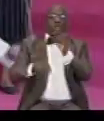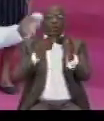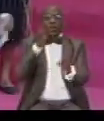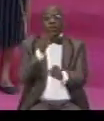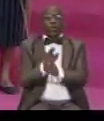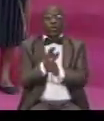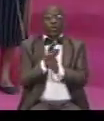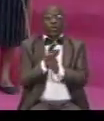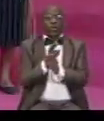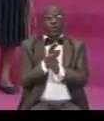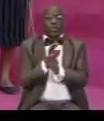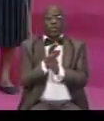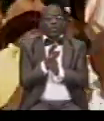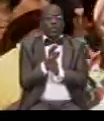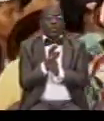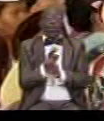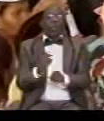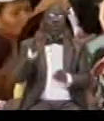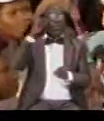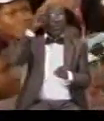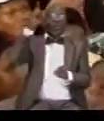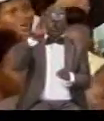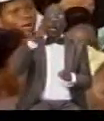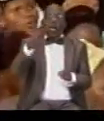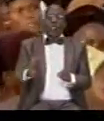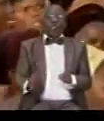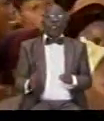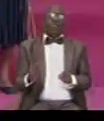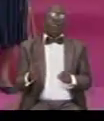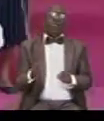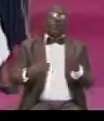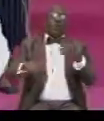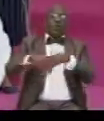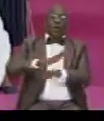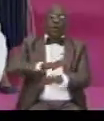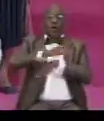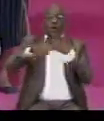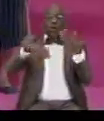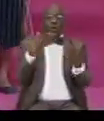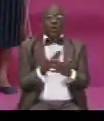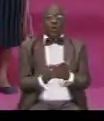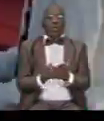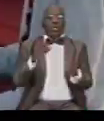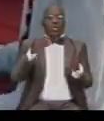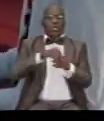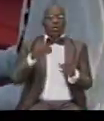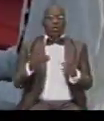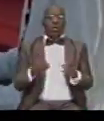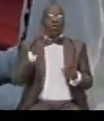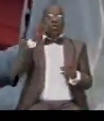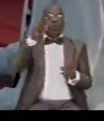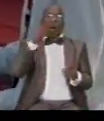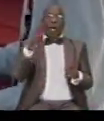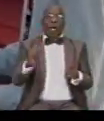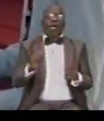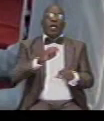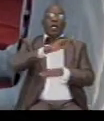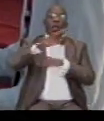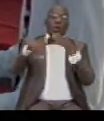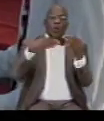glory. Oh, you are the head over principalities. Yes, you are the head